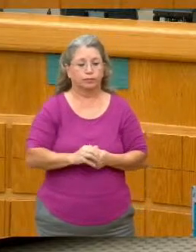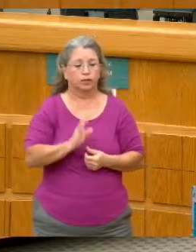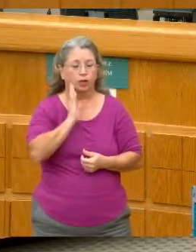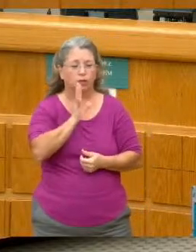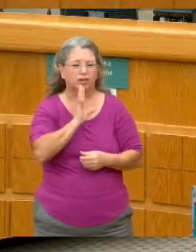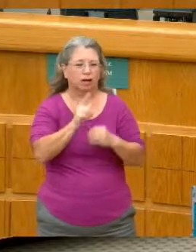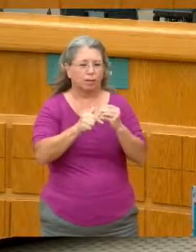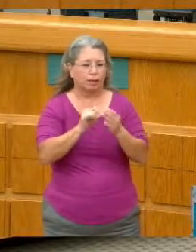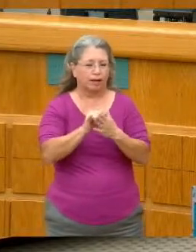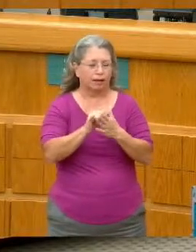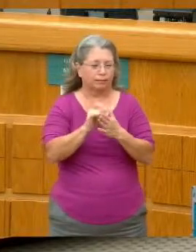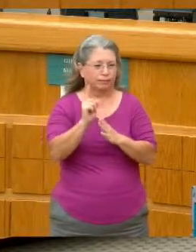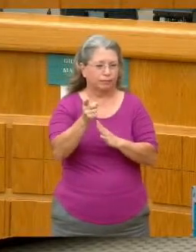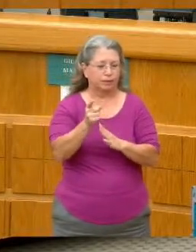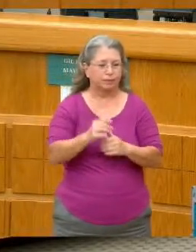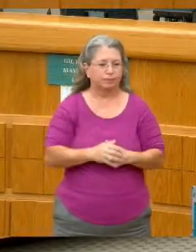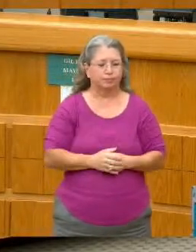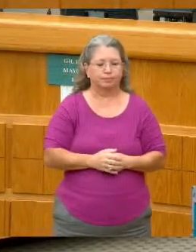here in a moment.